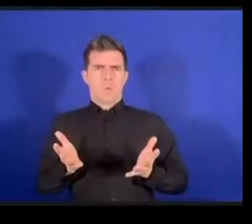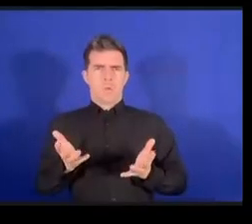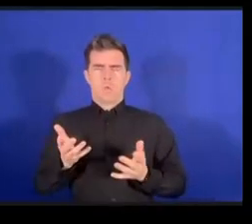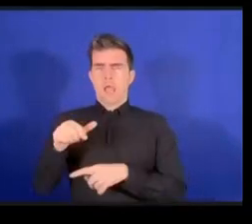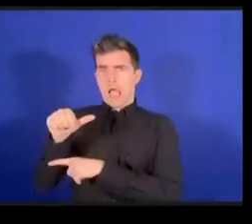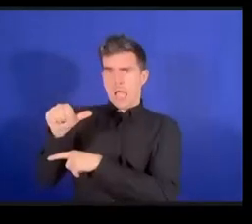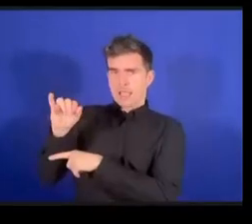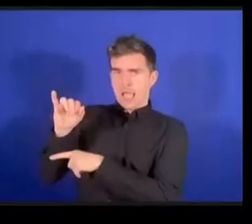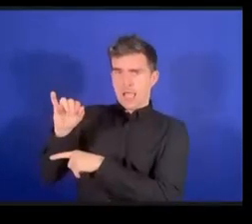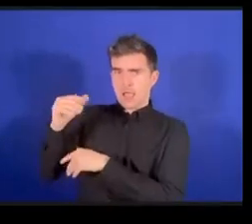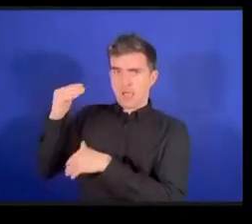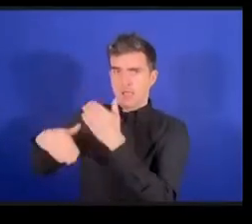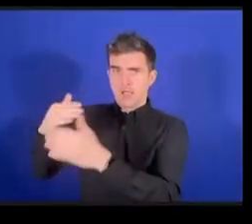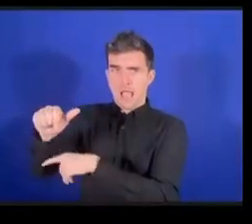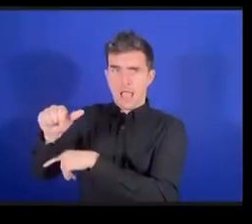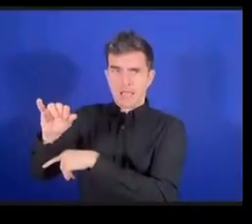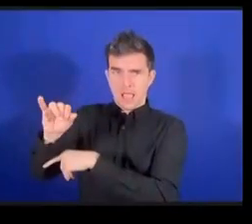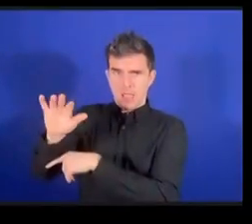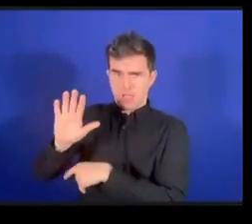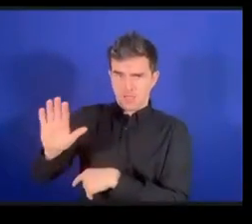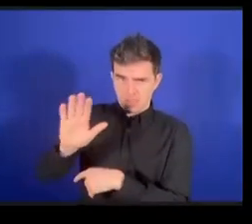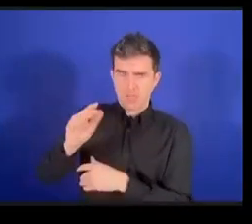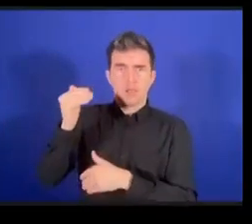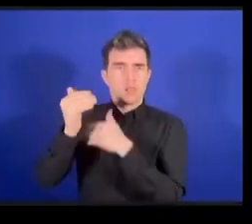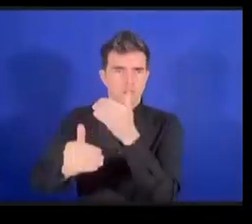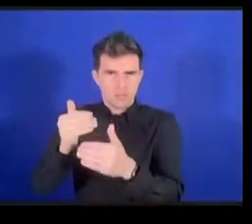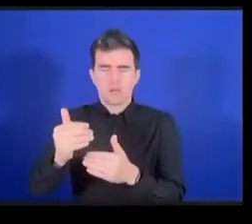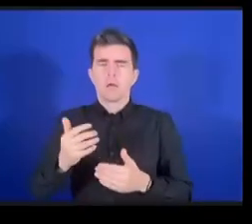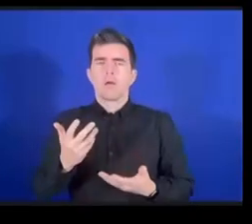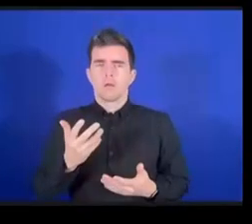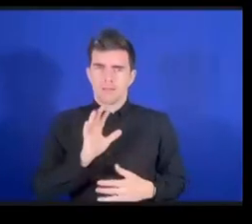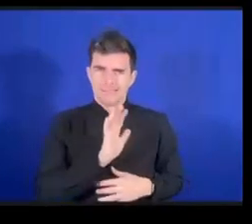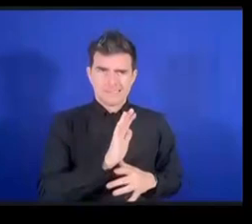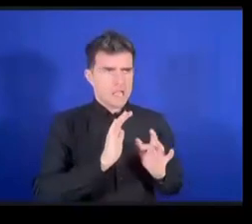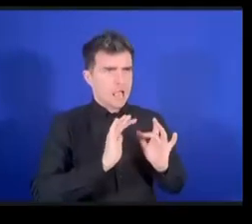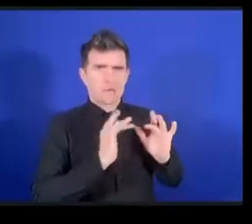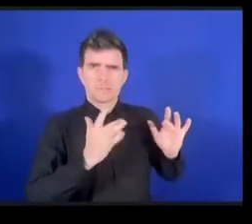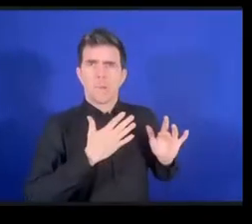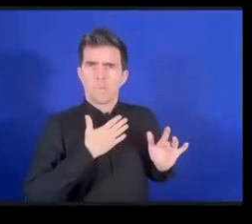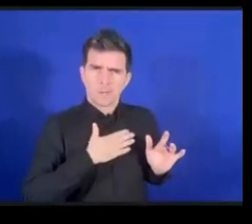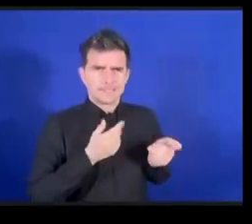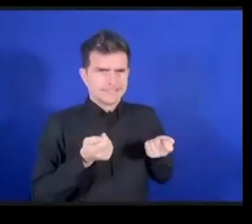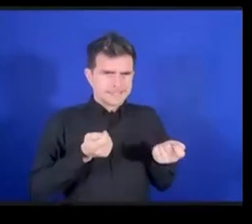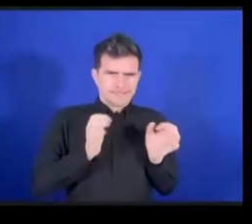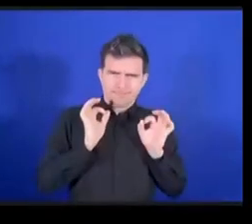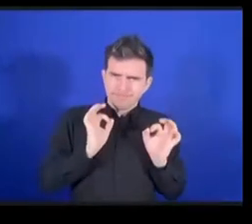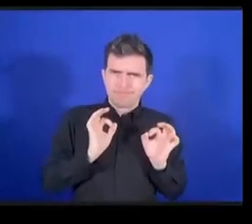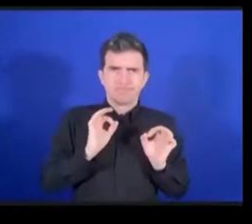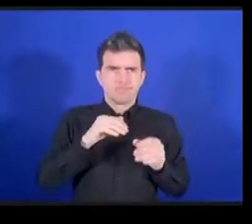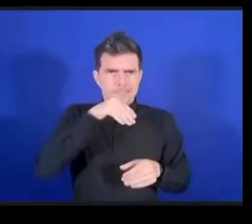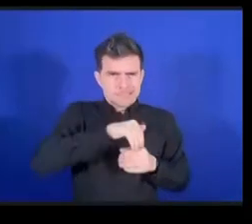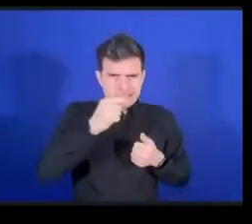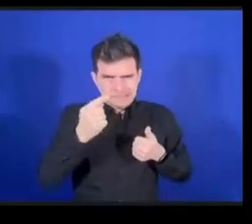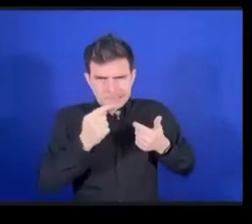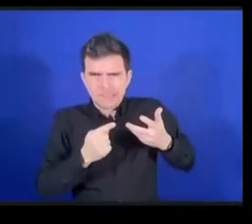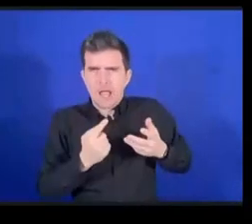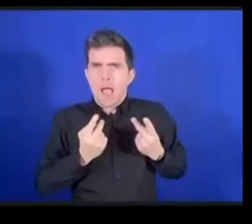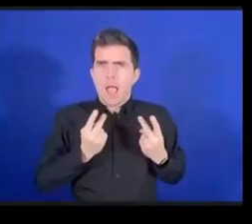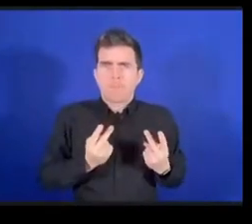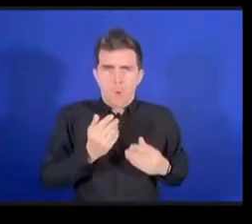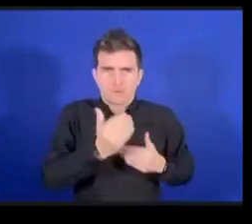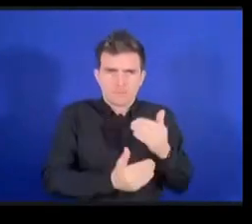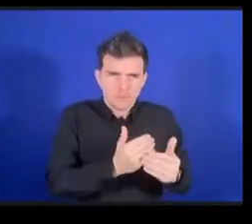lessons from the history of Internet governance and apply them to the governance of AR artificial intelligence in specific and differen Sh Fields